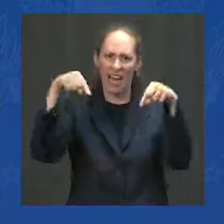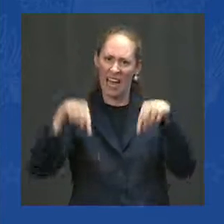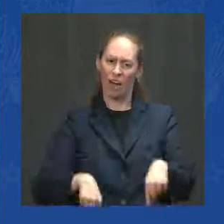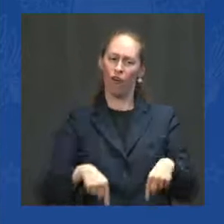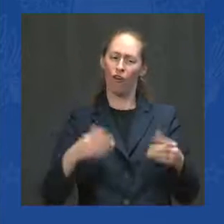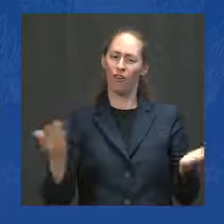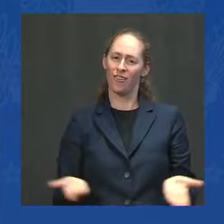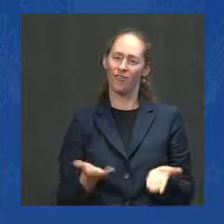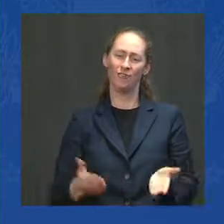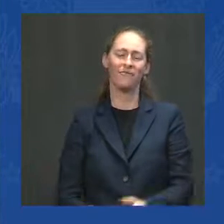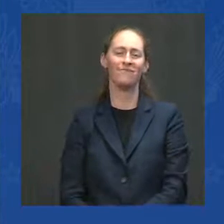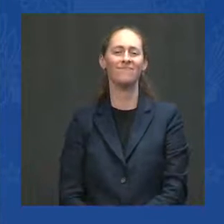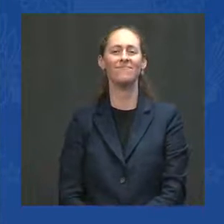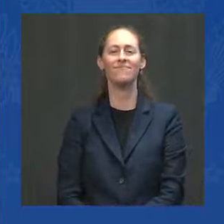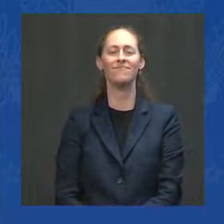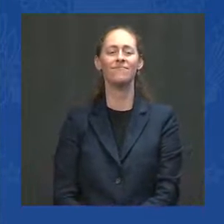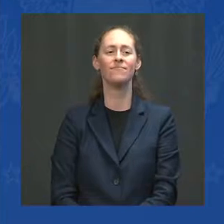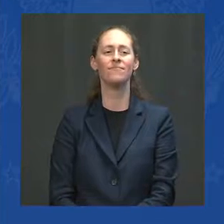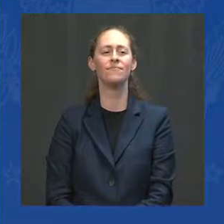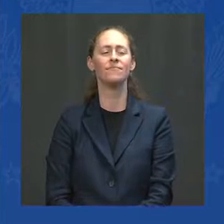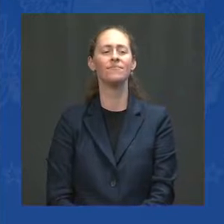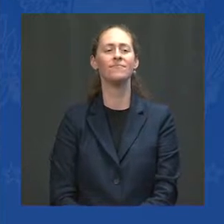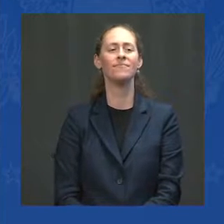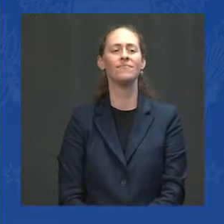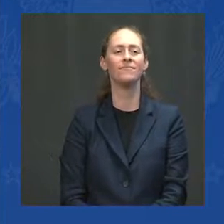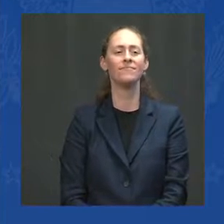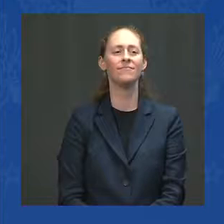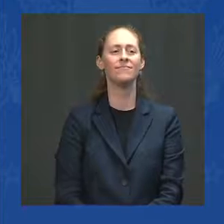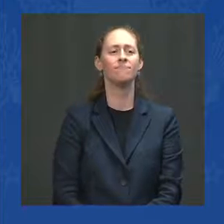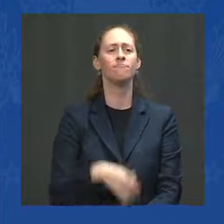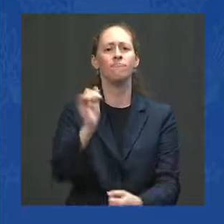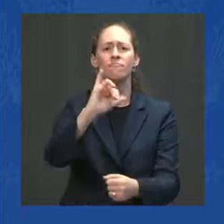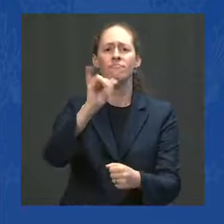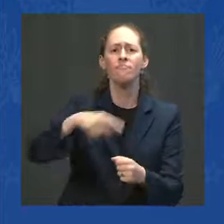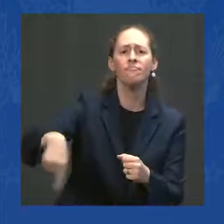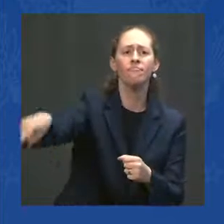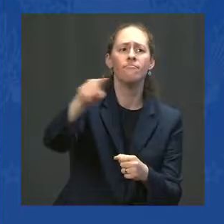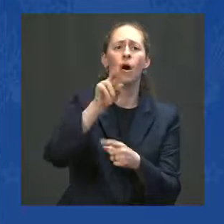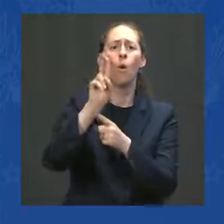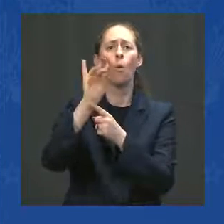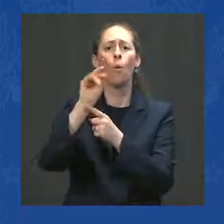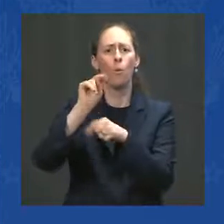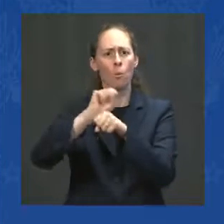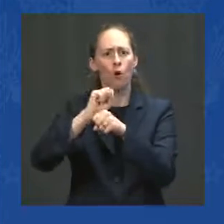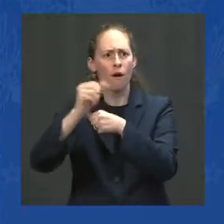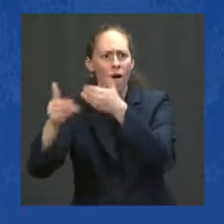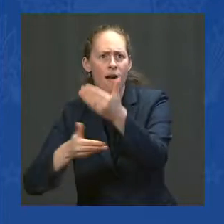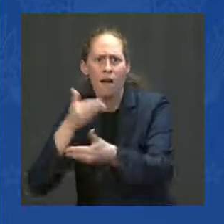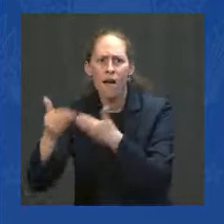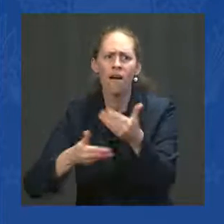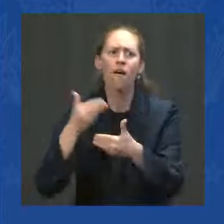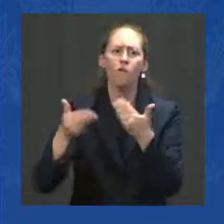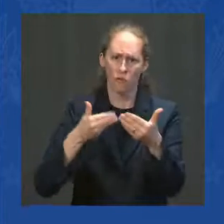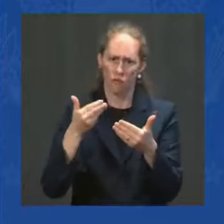bill is also going to put IBEW workers, electrical workers, to work installing a truly national network of